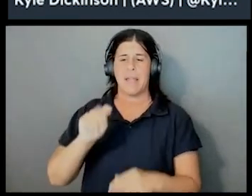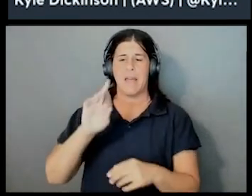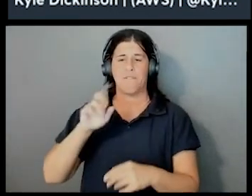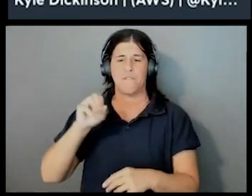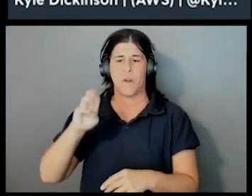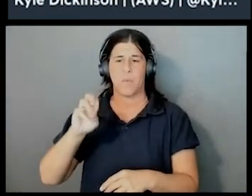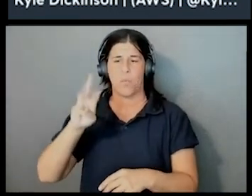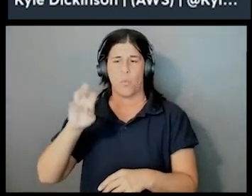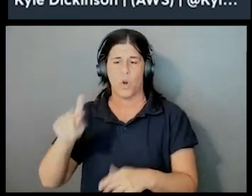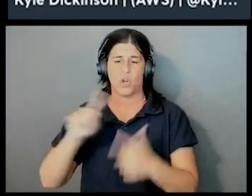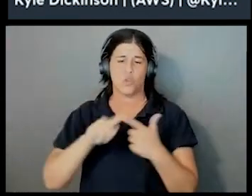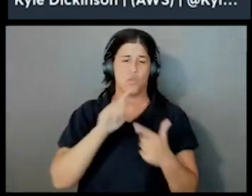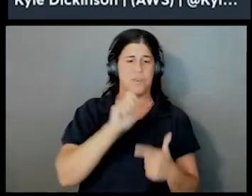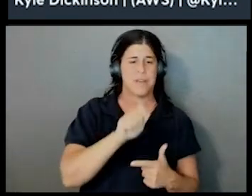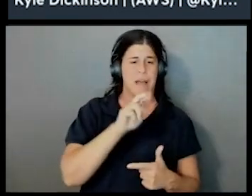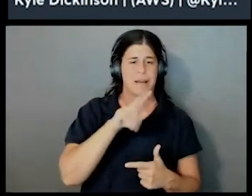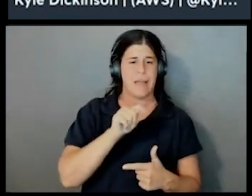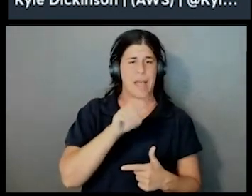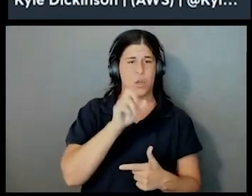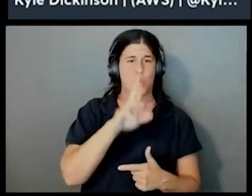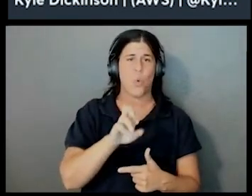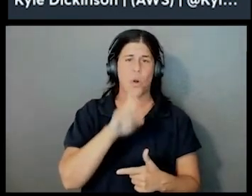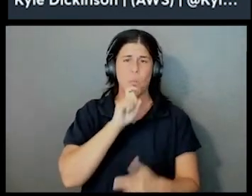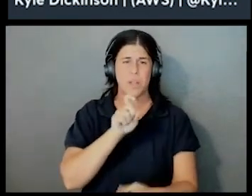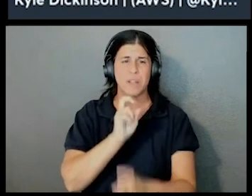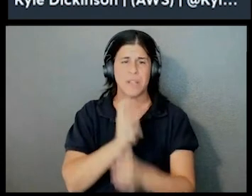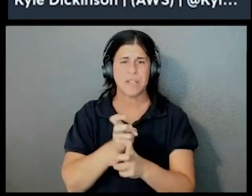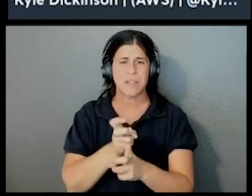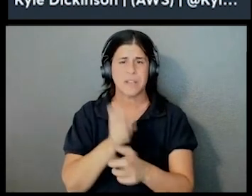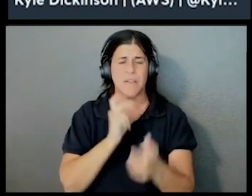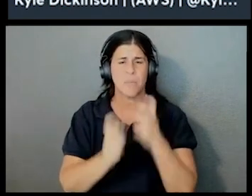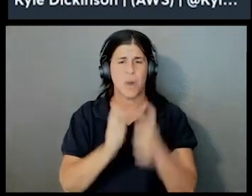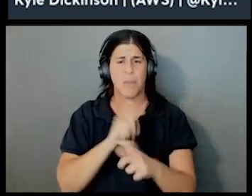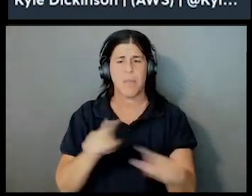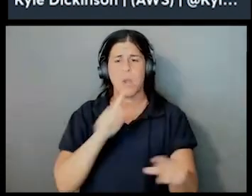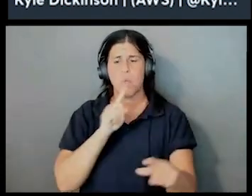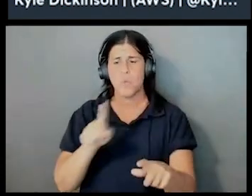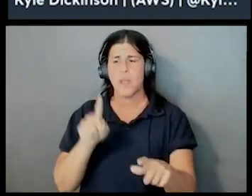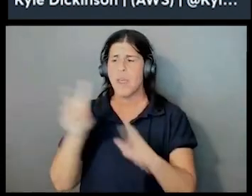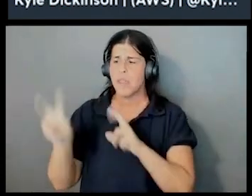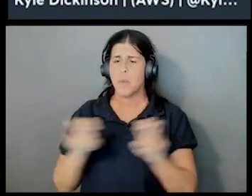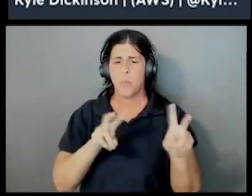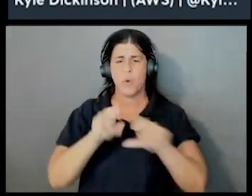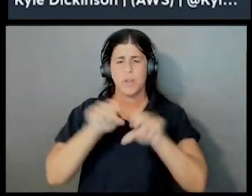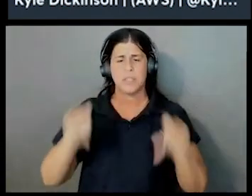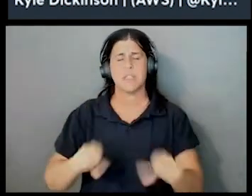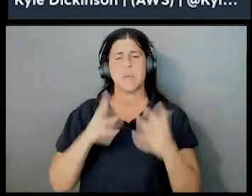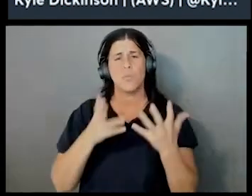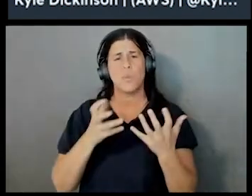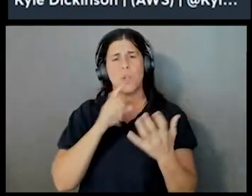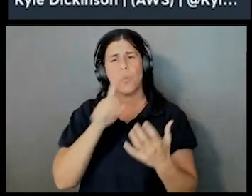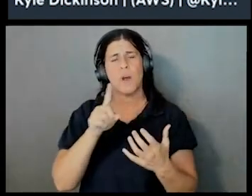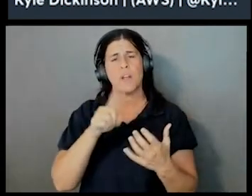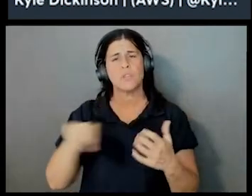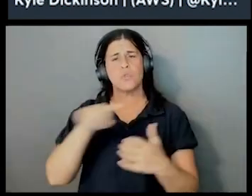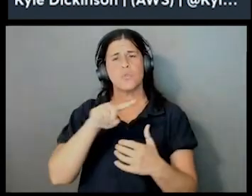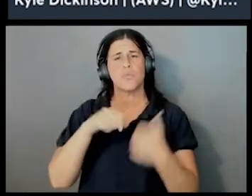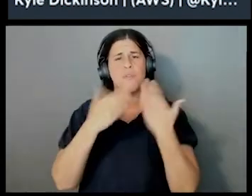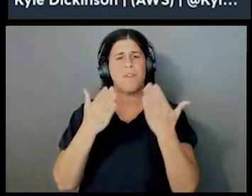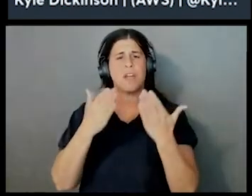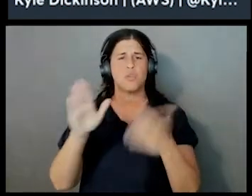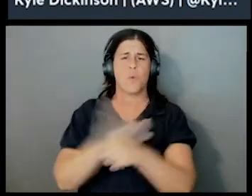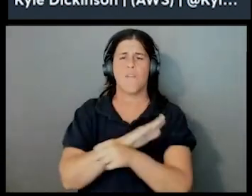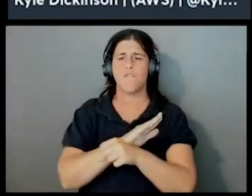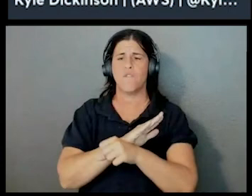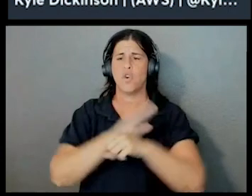hard problem. It's and Porting Assistant really tries to help give you a full inventory view and all the